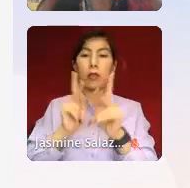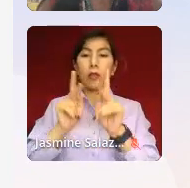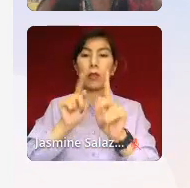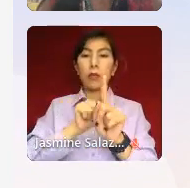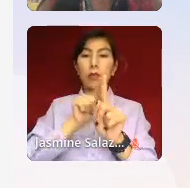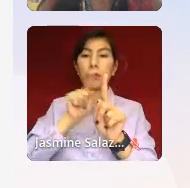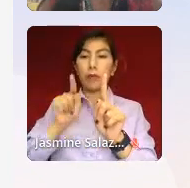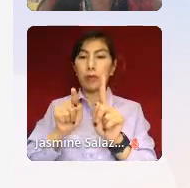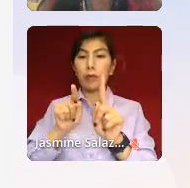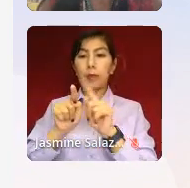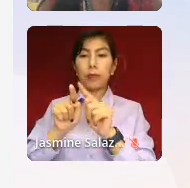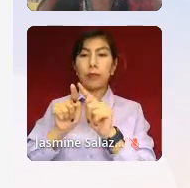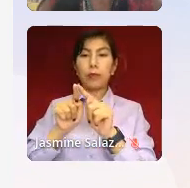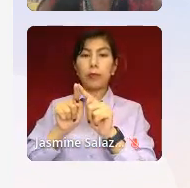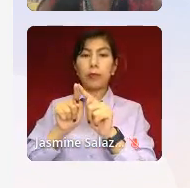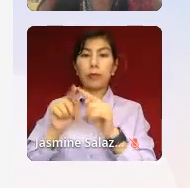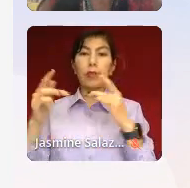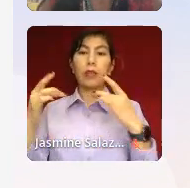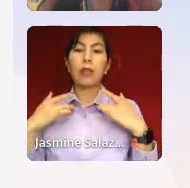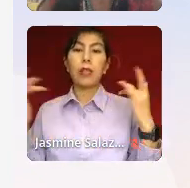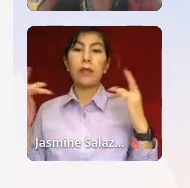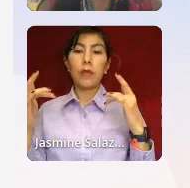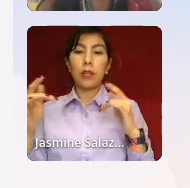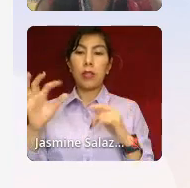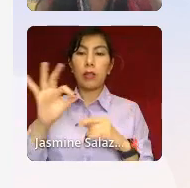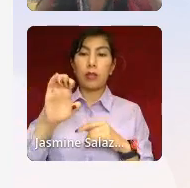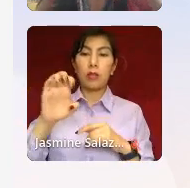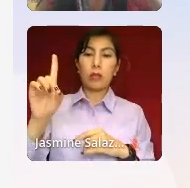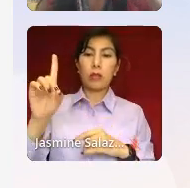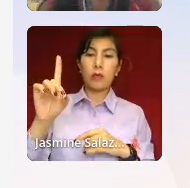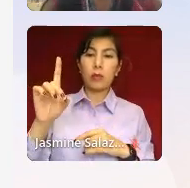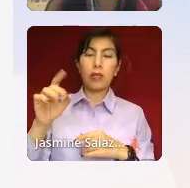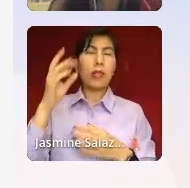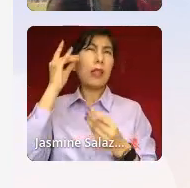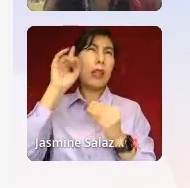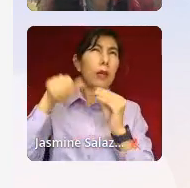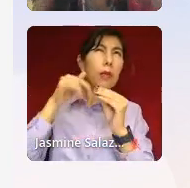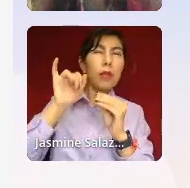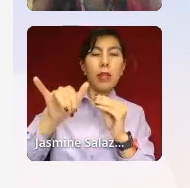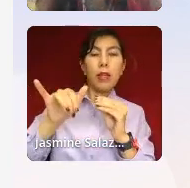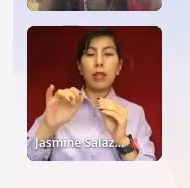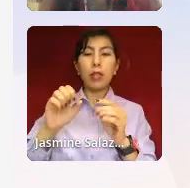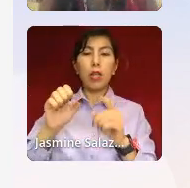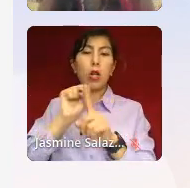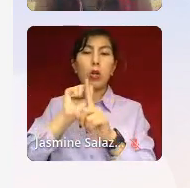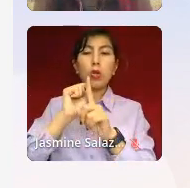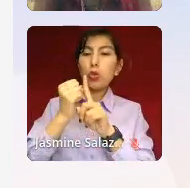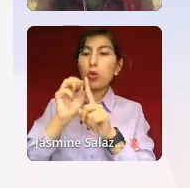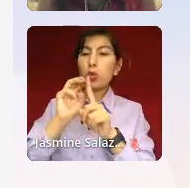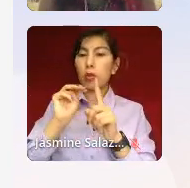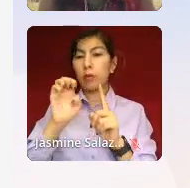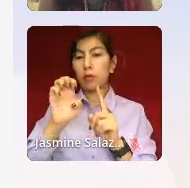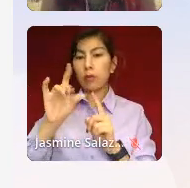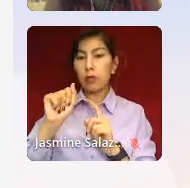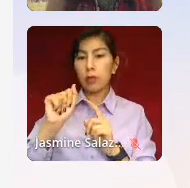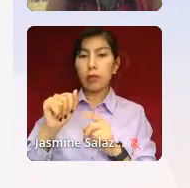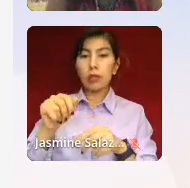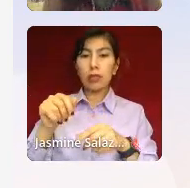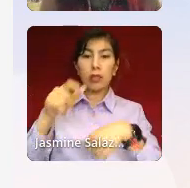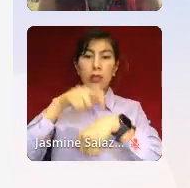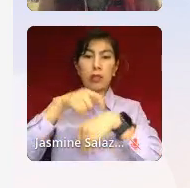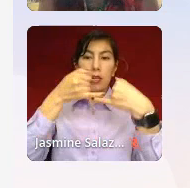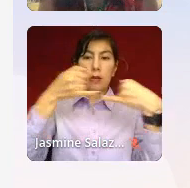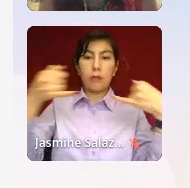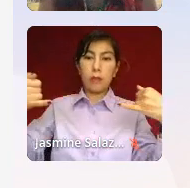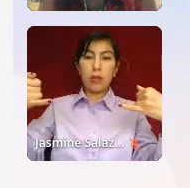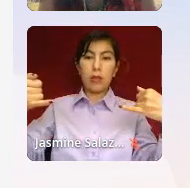clicked on is the event feed. Think about the event feed like a social media timeline. Here's where you can leave